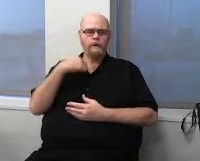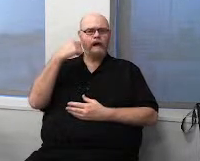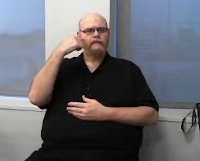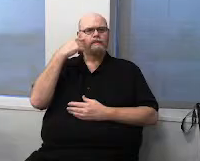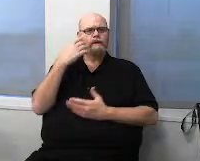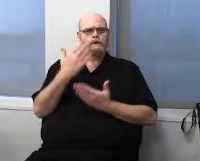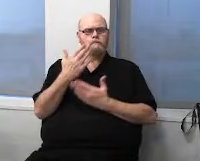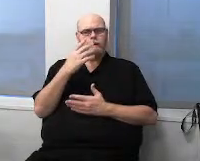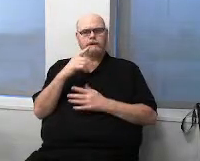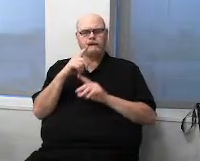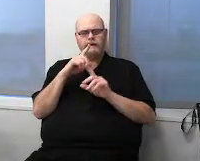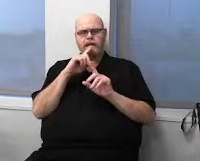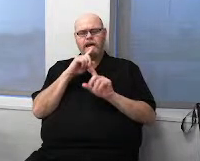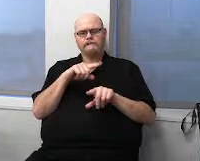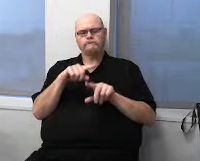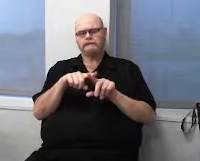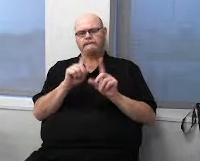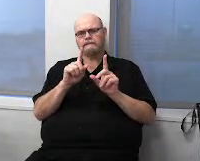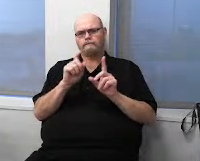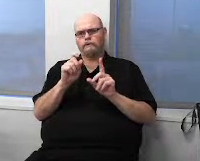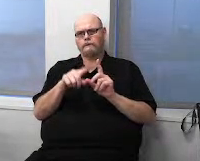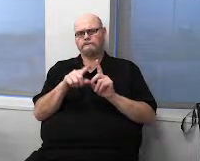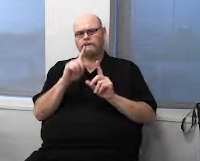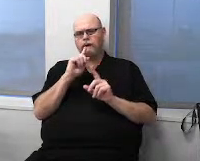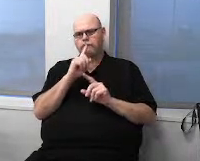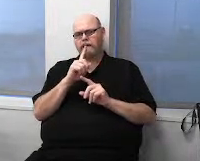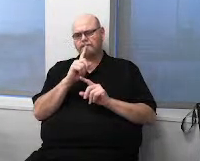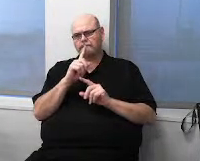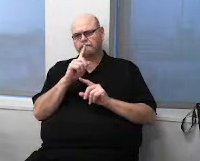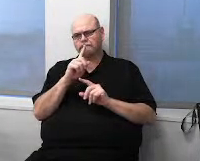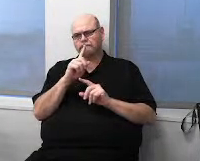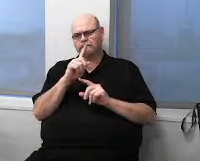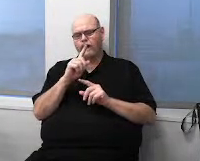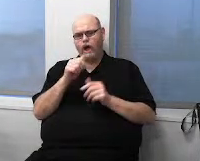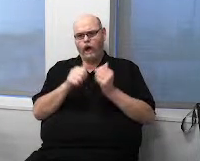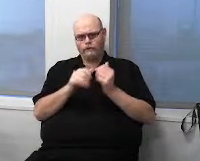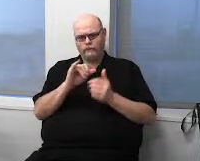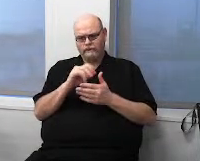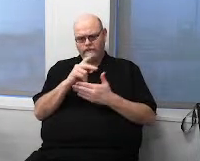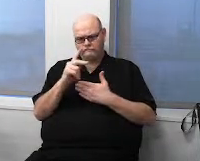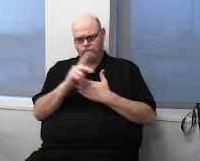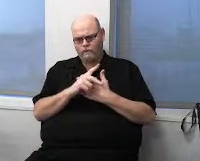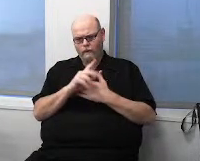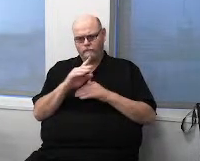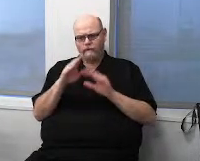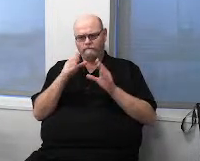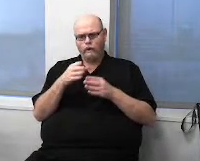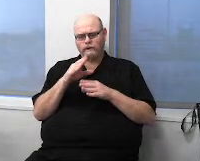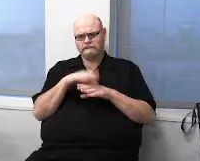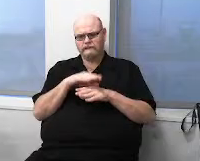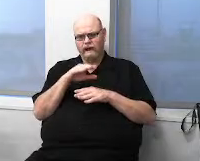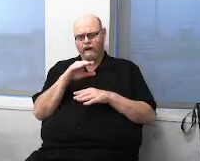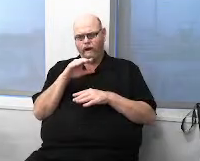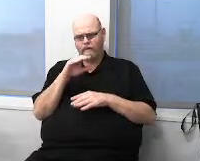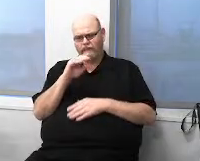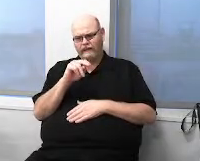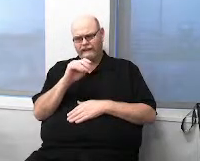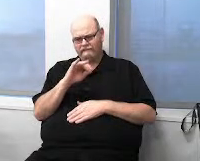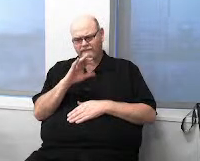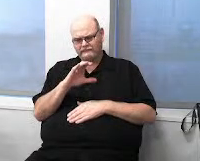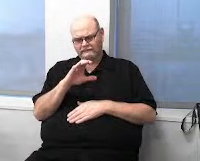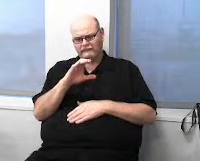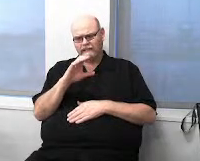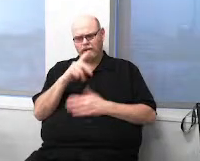Okay, I think you may be answering a different question than what I'm asking. I'm really just asking, under this program, the focus of the